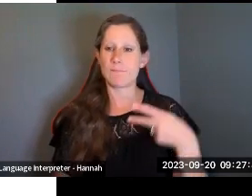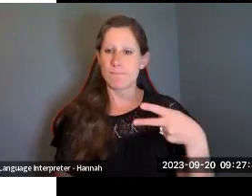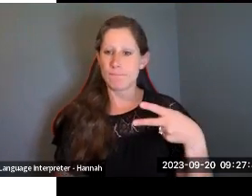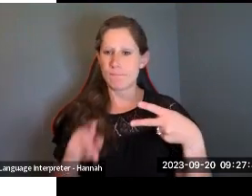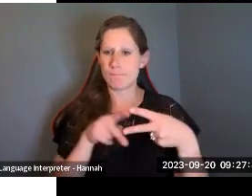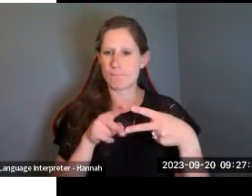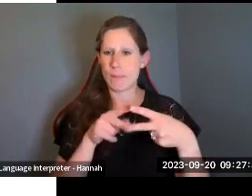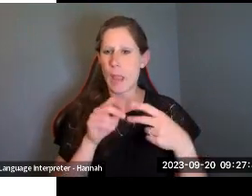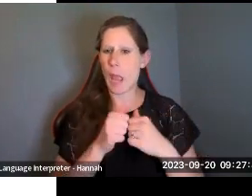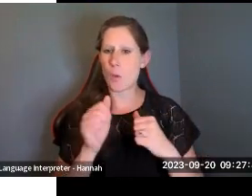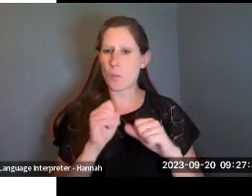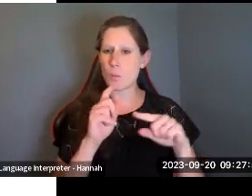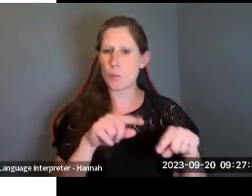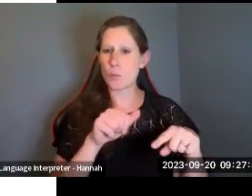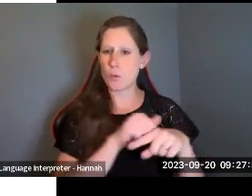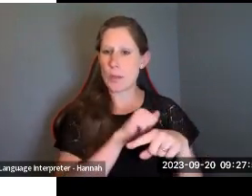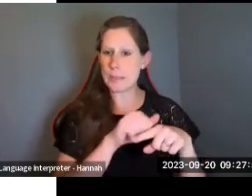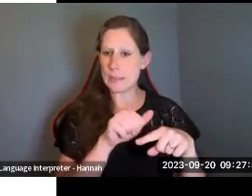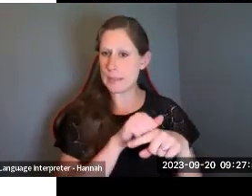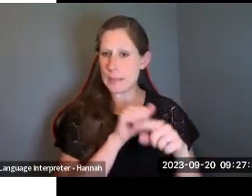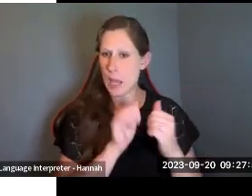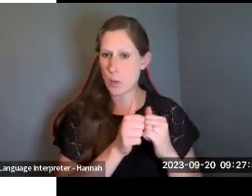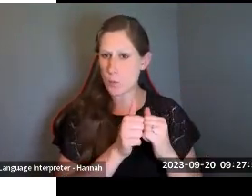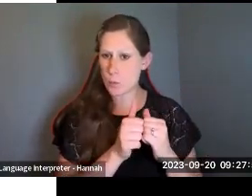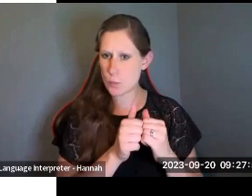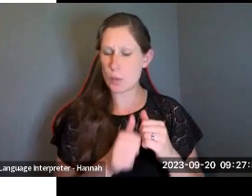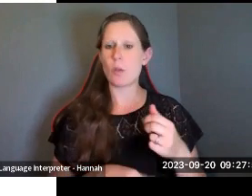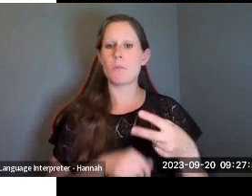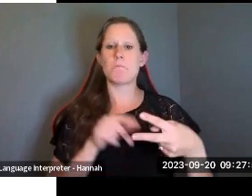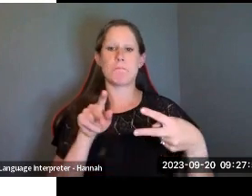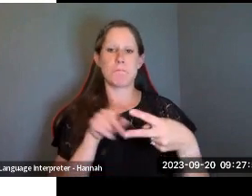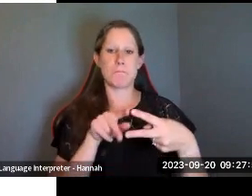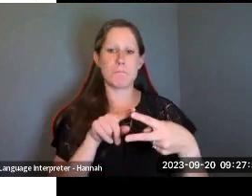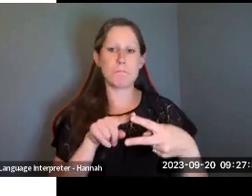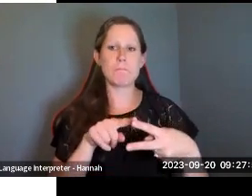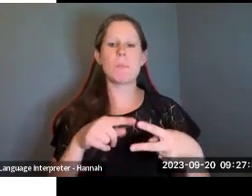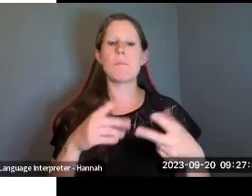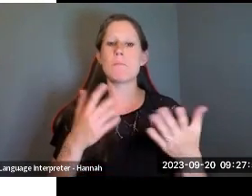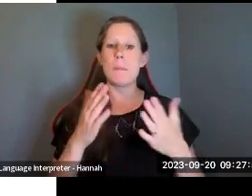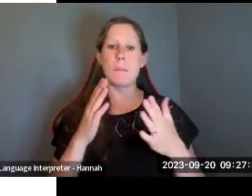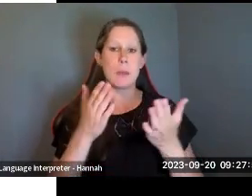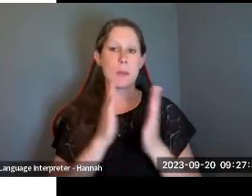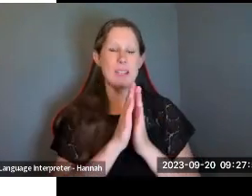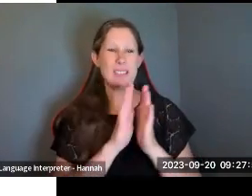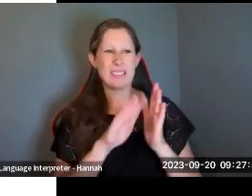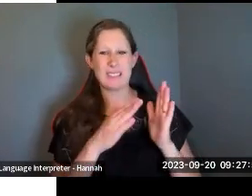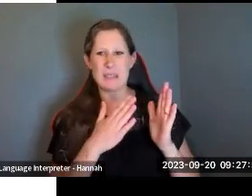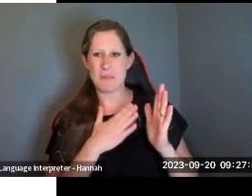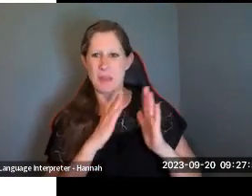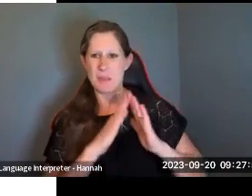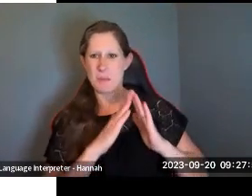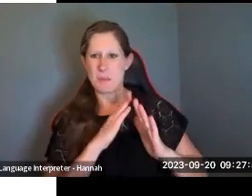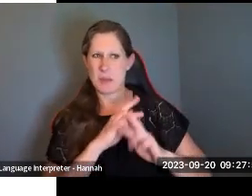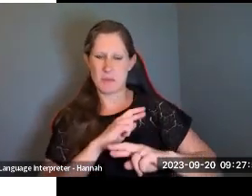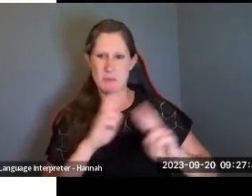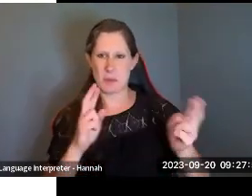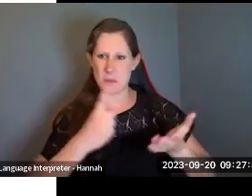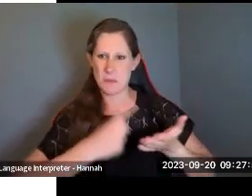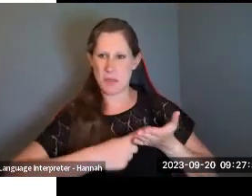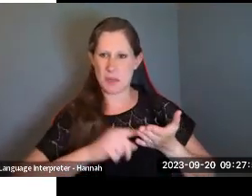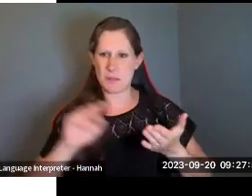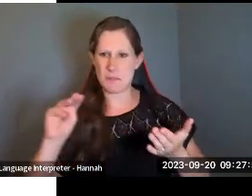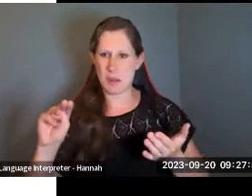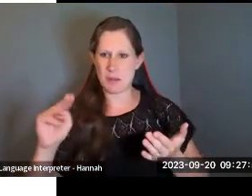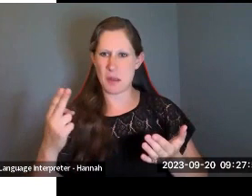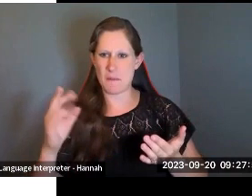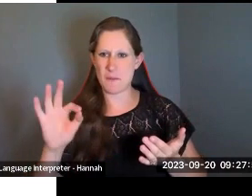training. So you might want to ask yourself, is my community even ready to talk about mental health first